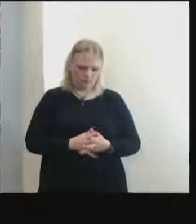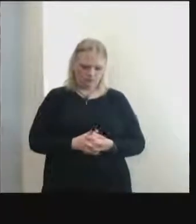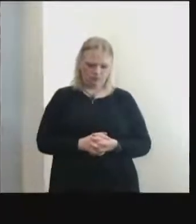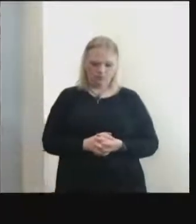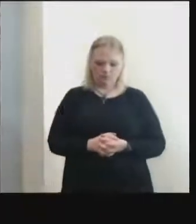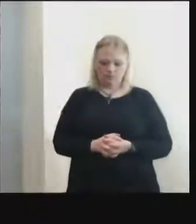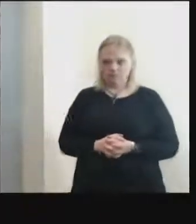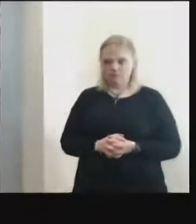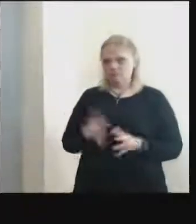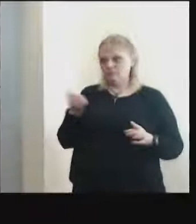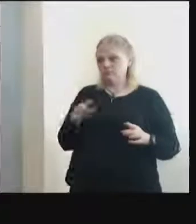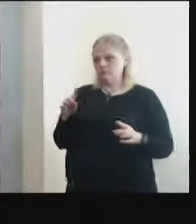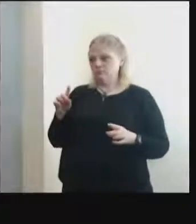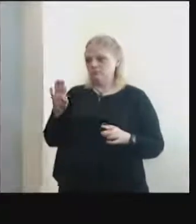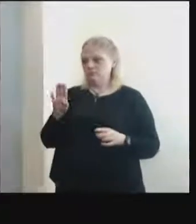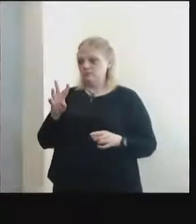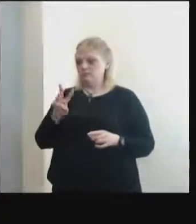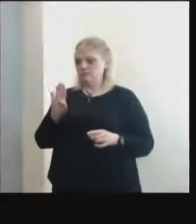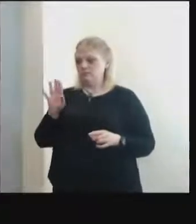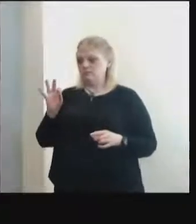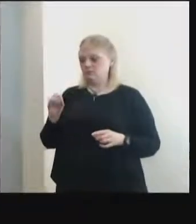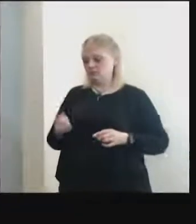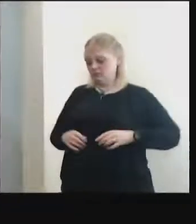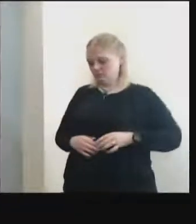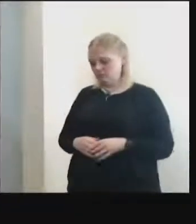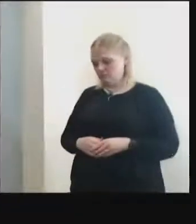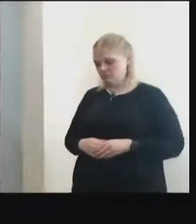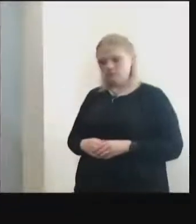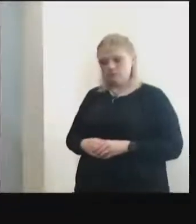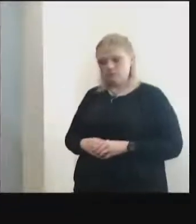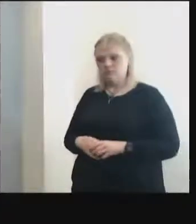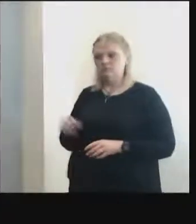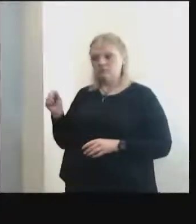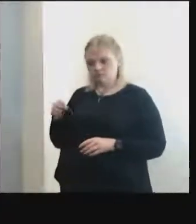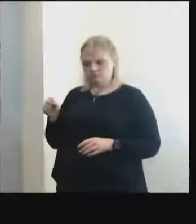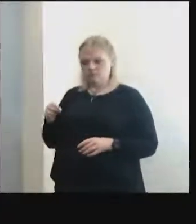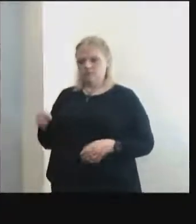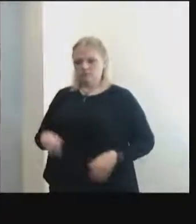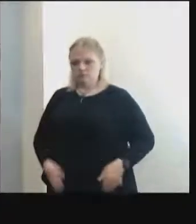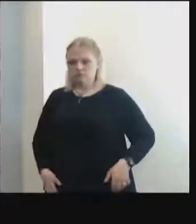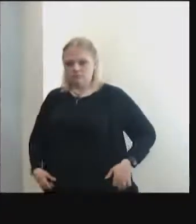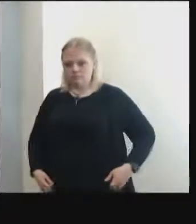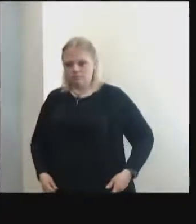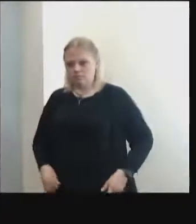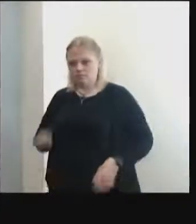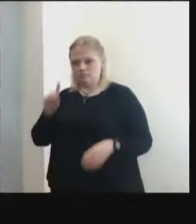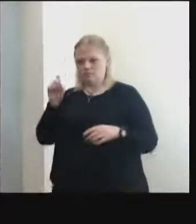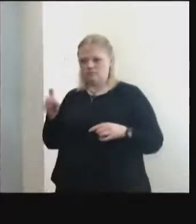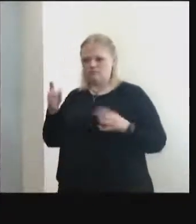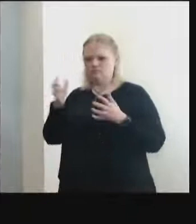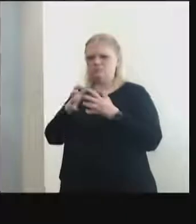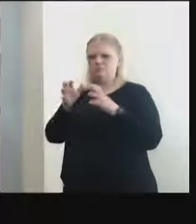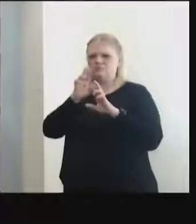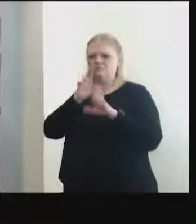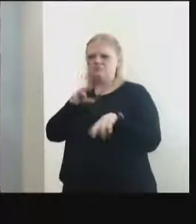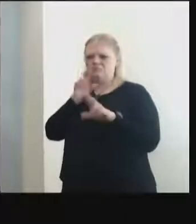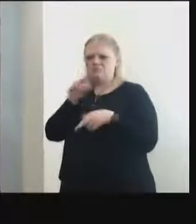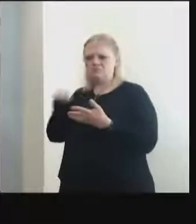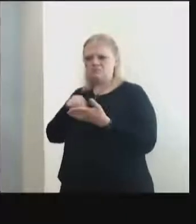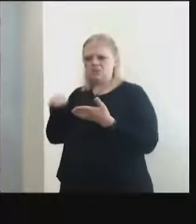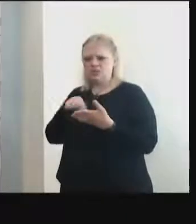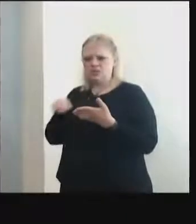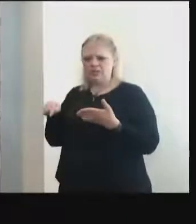Thank you. Is anybody on from WBFO? Yes, Mark. Question, there's been a lot of reporting this week